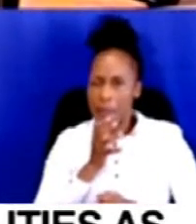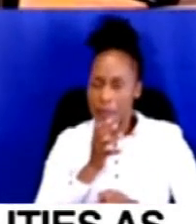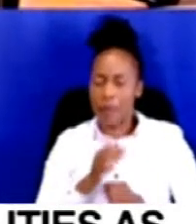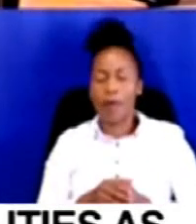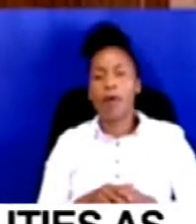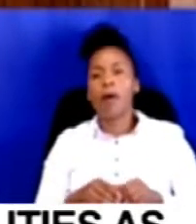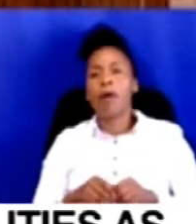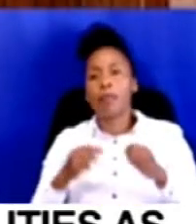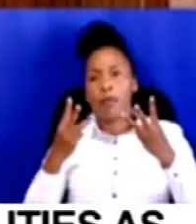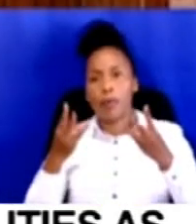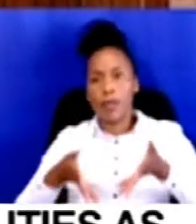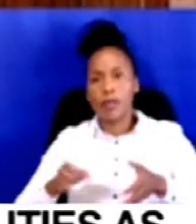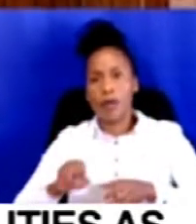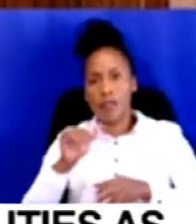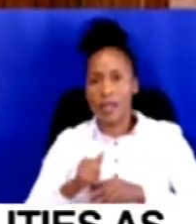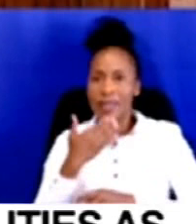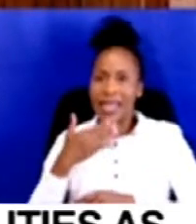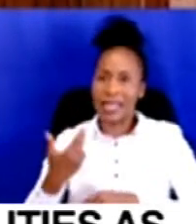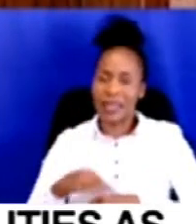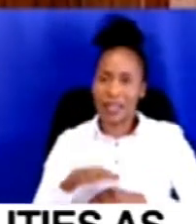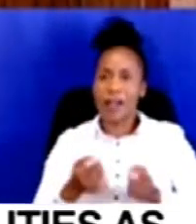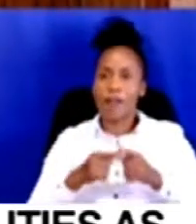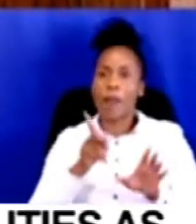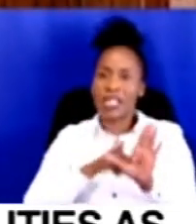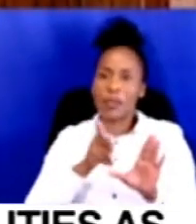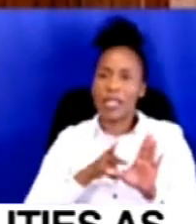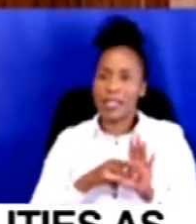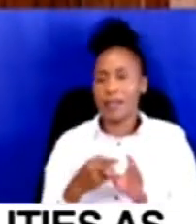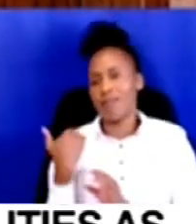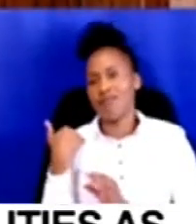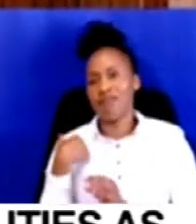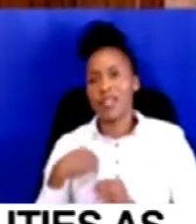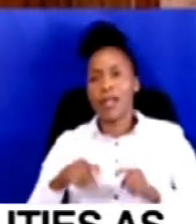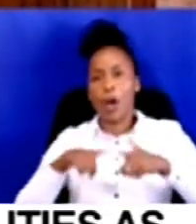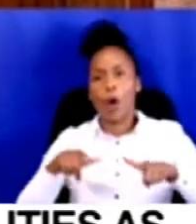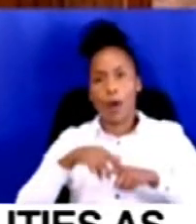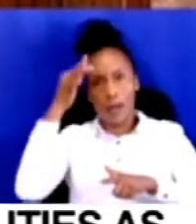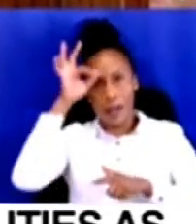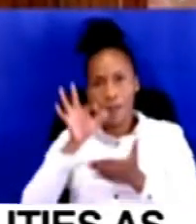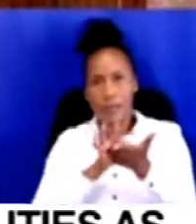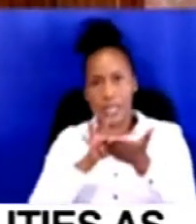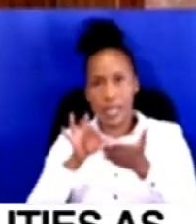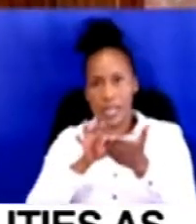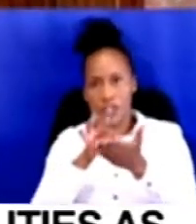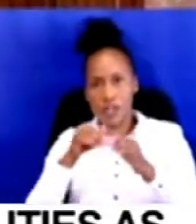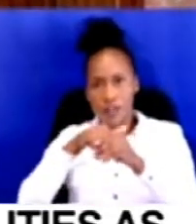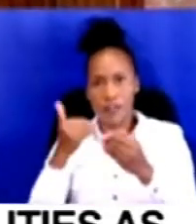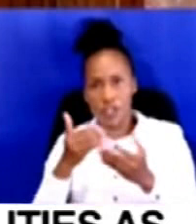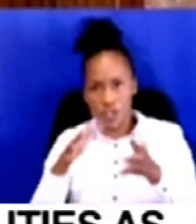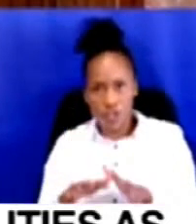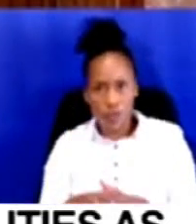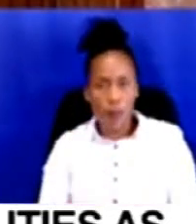for participating in the recent local government elections, thus strengthening the democratic project in our